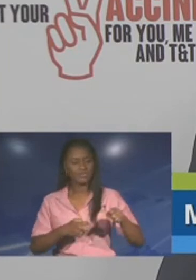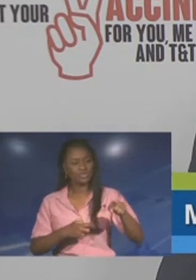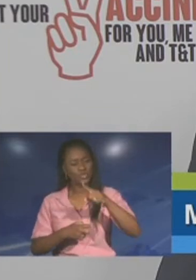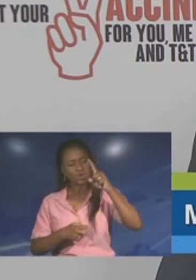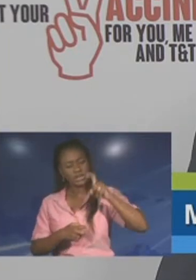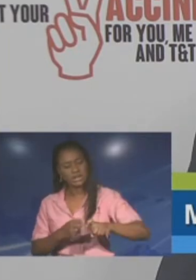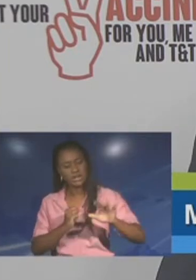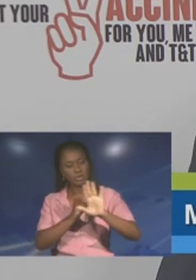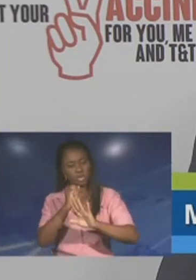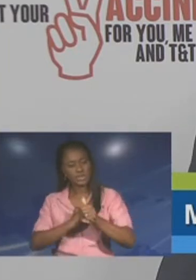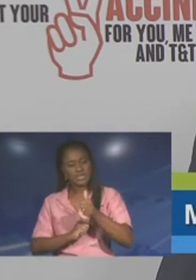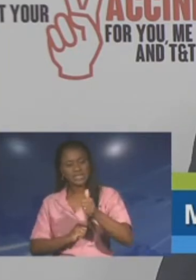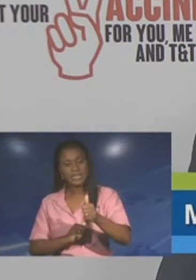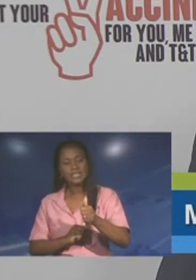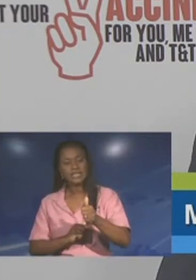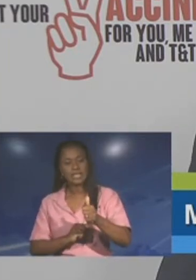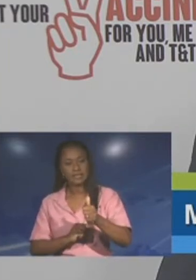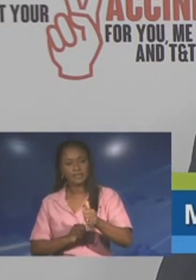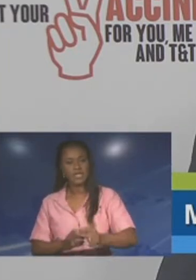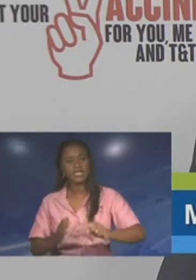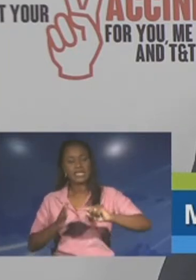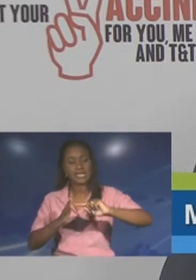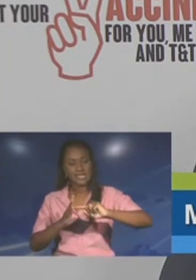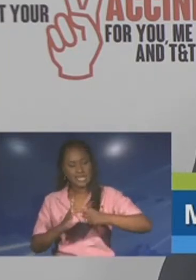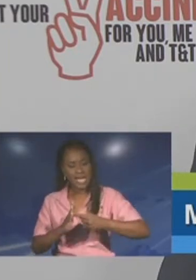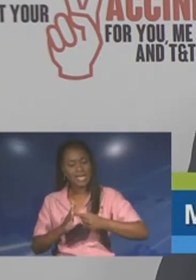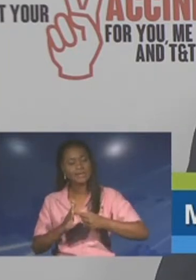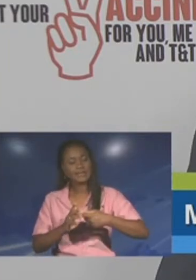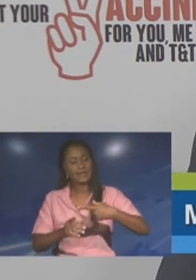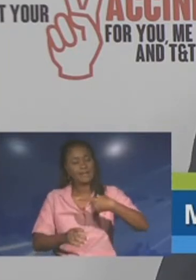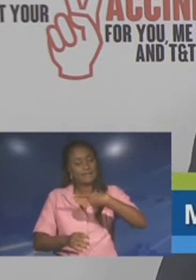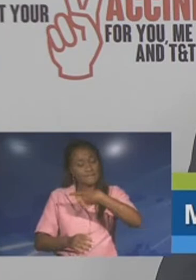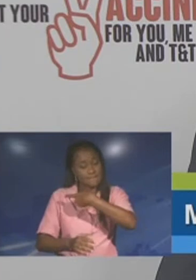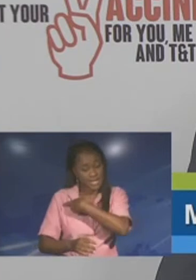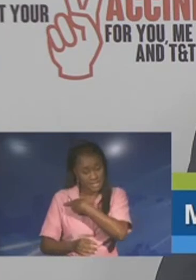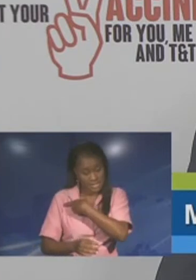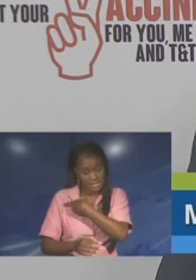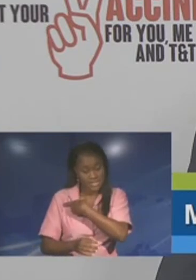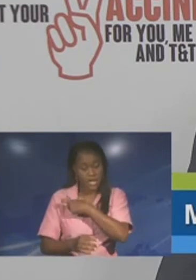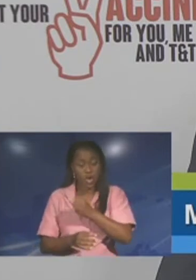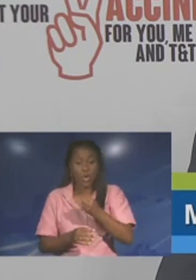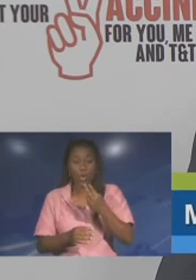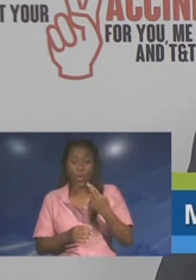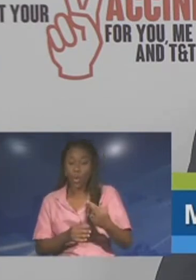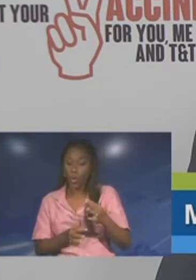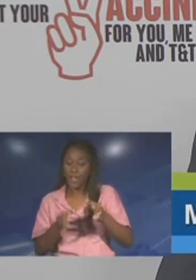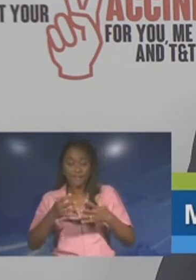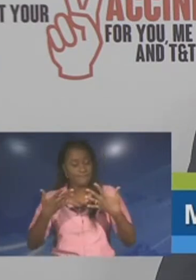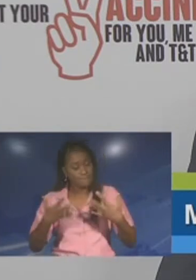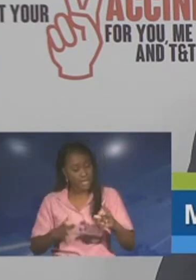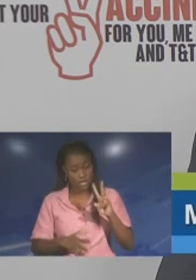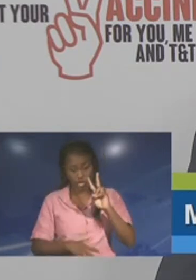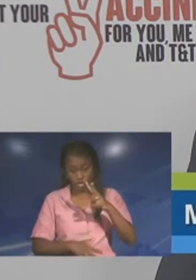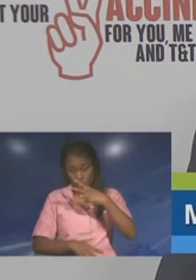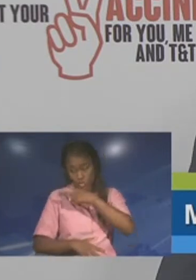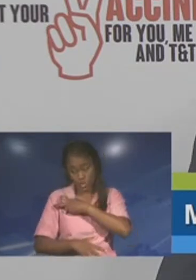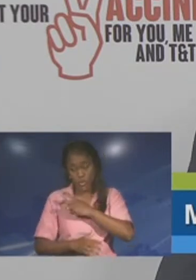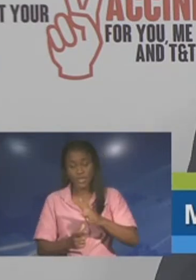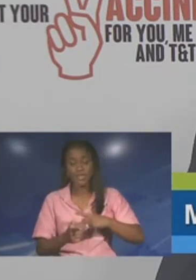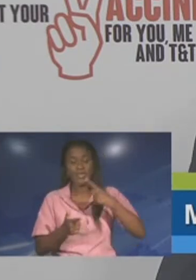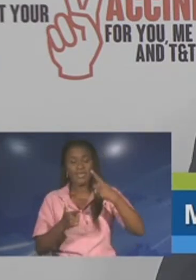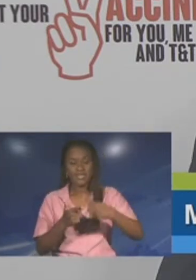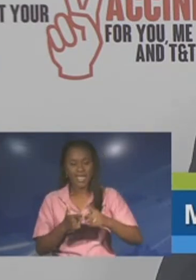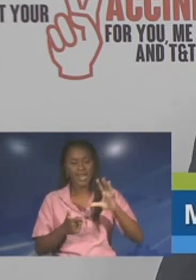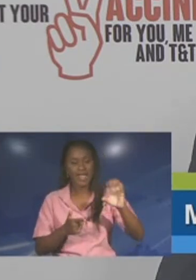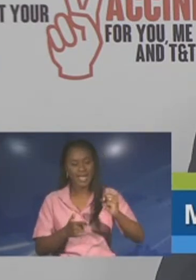yourself by either starting the vaccination program, or if you have already been vaccinated,